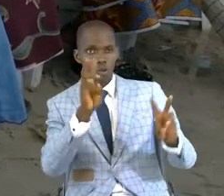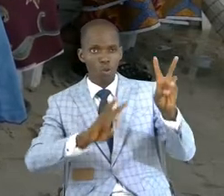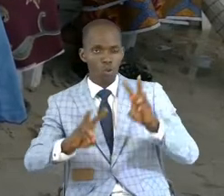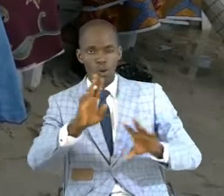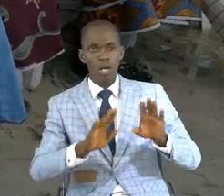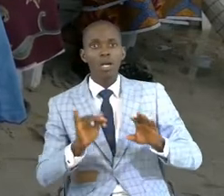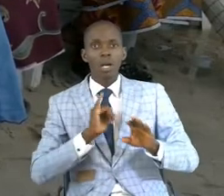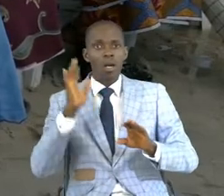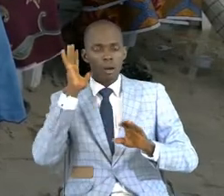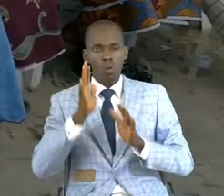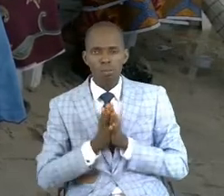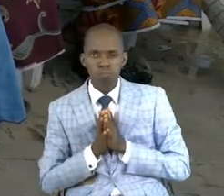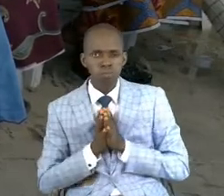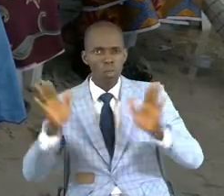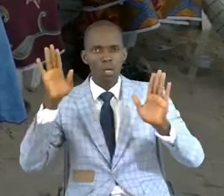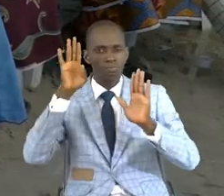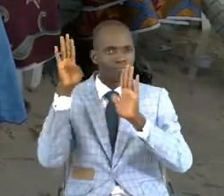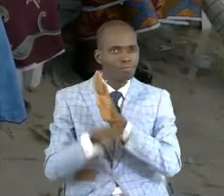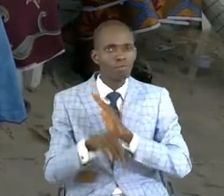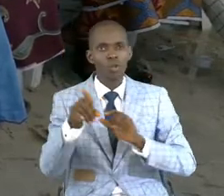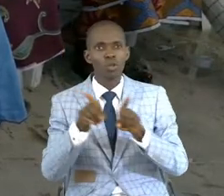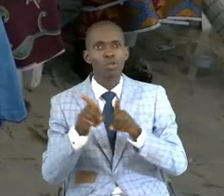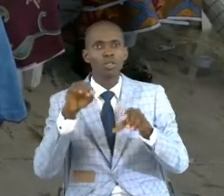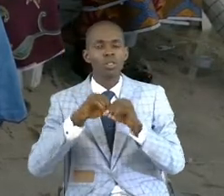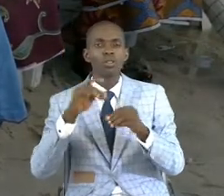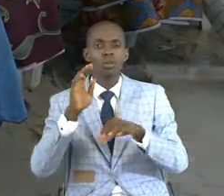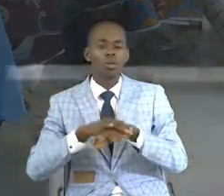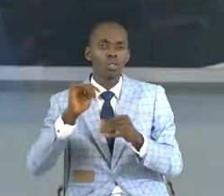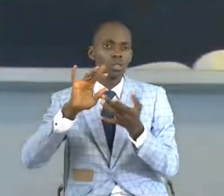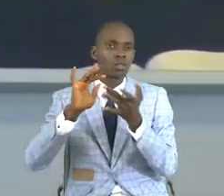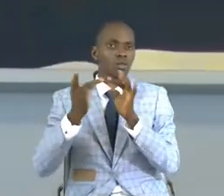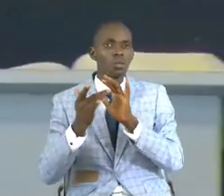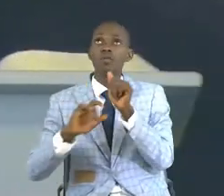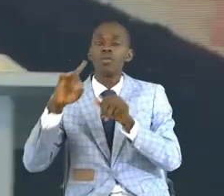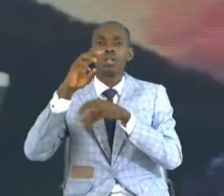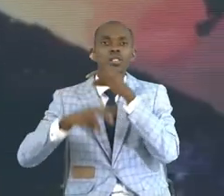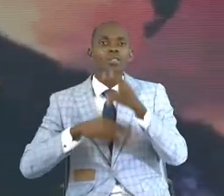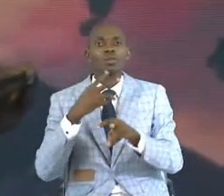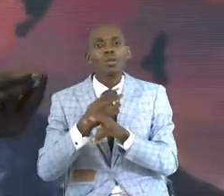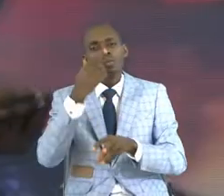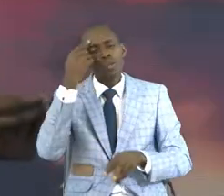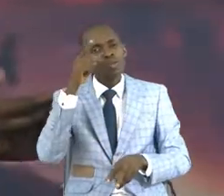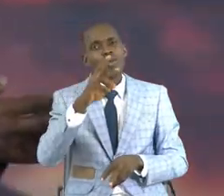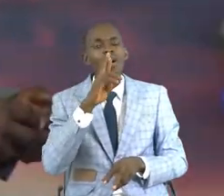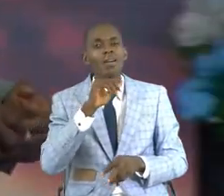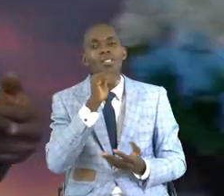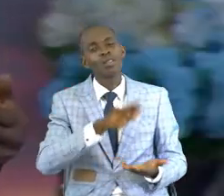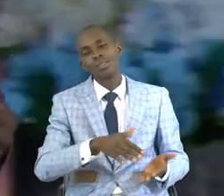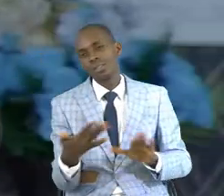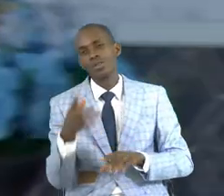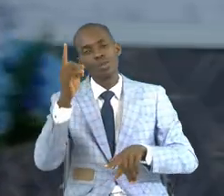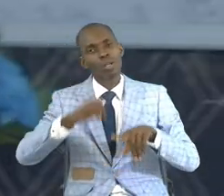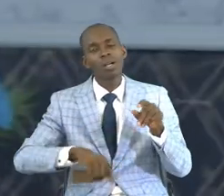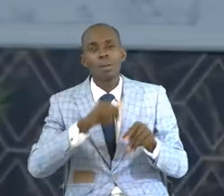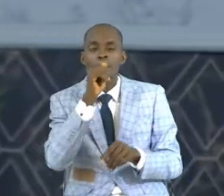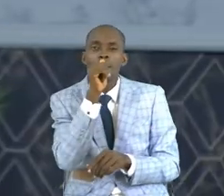your own slander all over the world because you are not dead. You cannot suffer as somebody